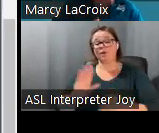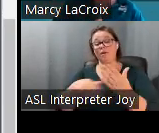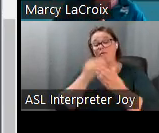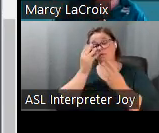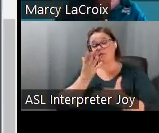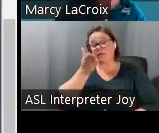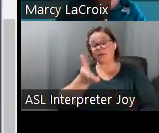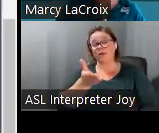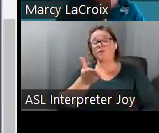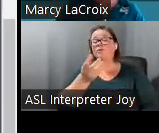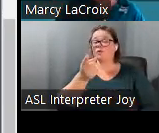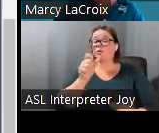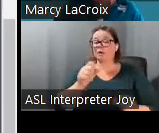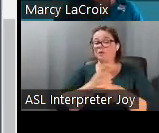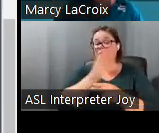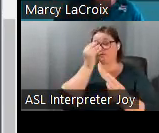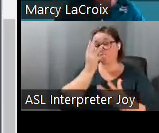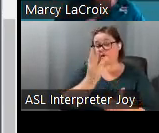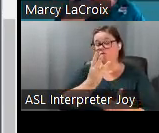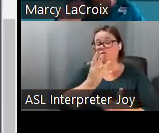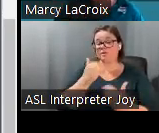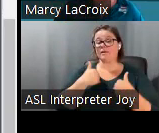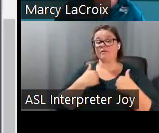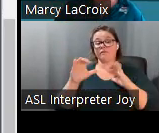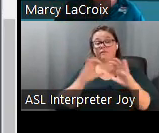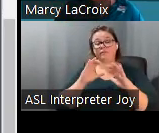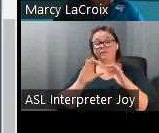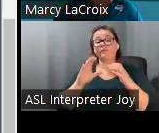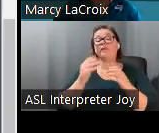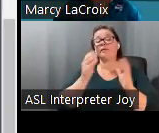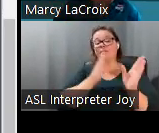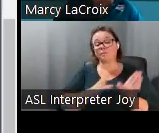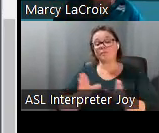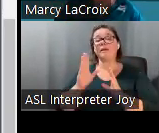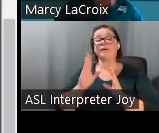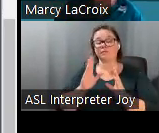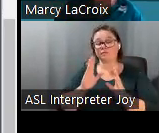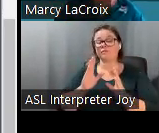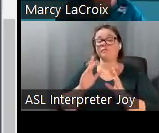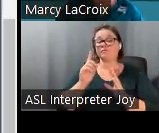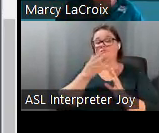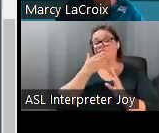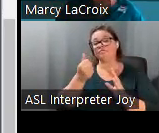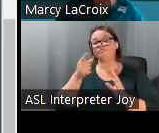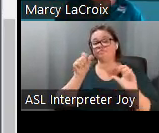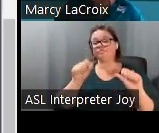that you can use this information to have conversations and to plan to the best of your